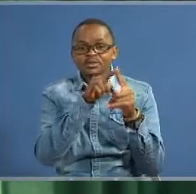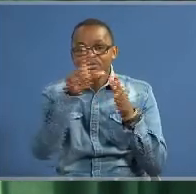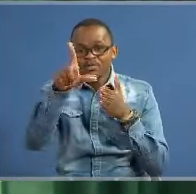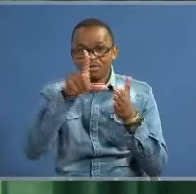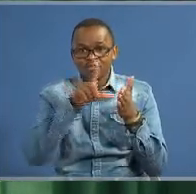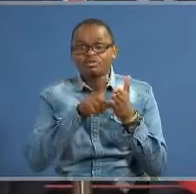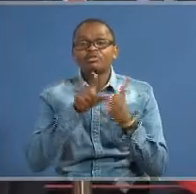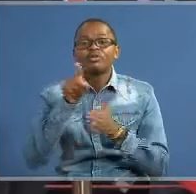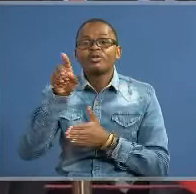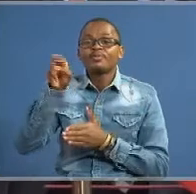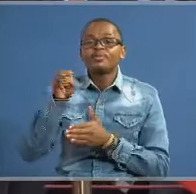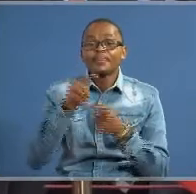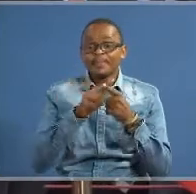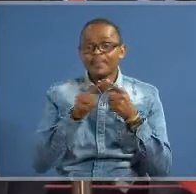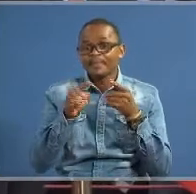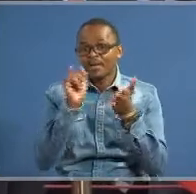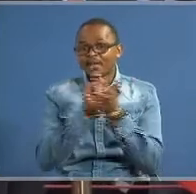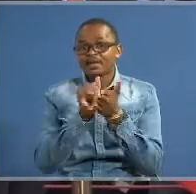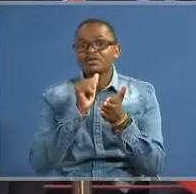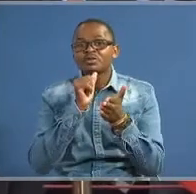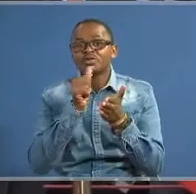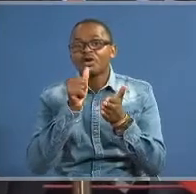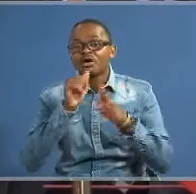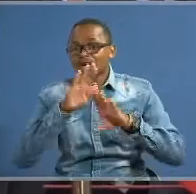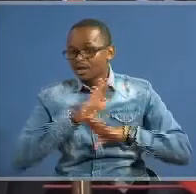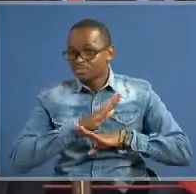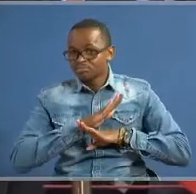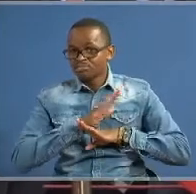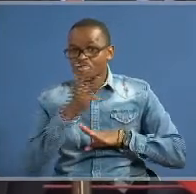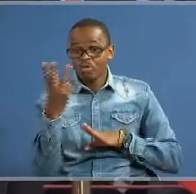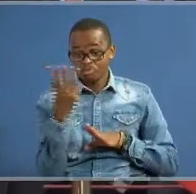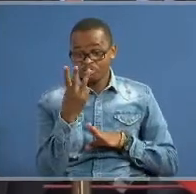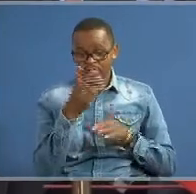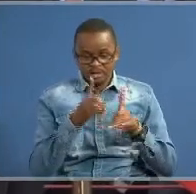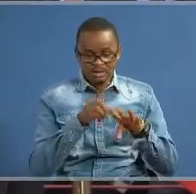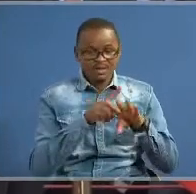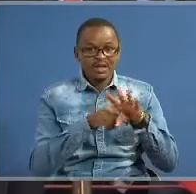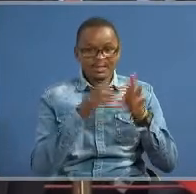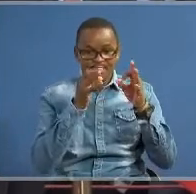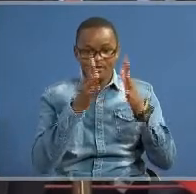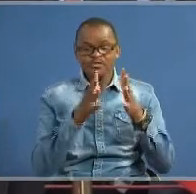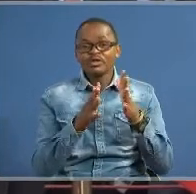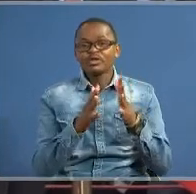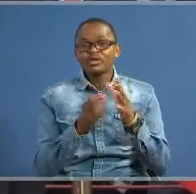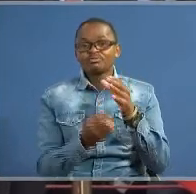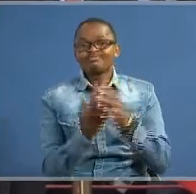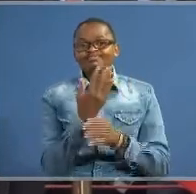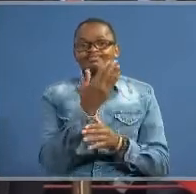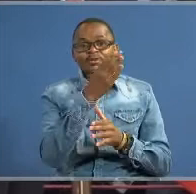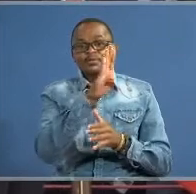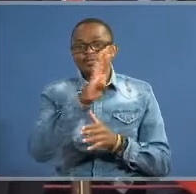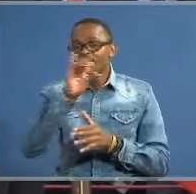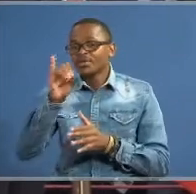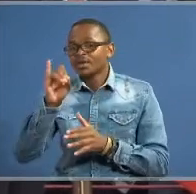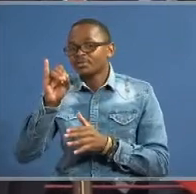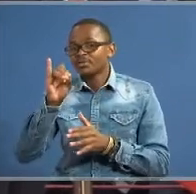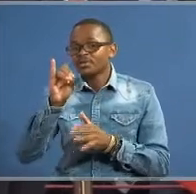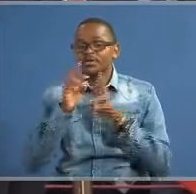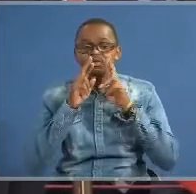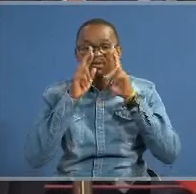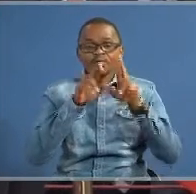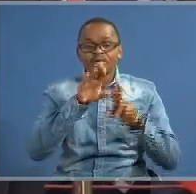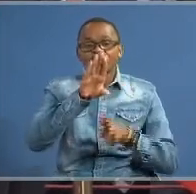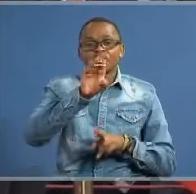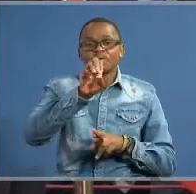them. But that is not just all. On Wednesday, during the official launch of the Building Bridges Initiative report